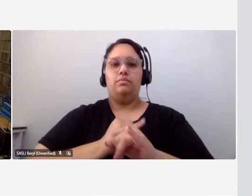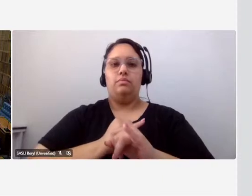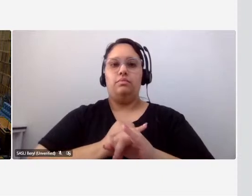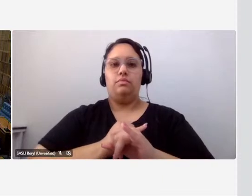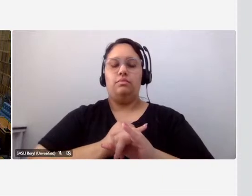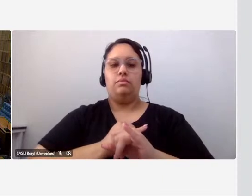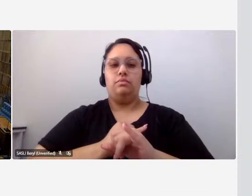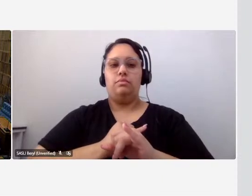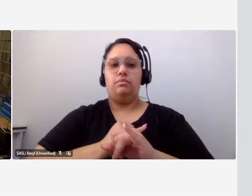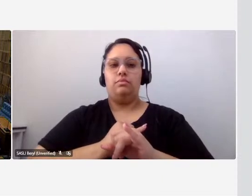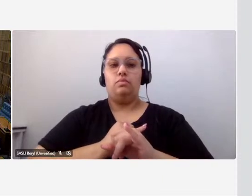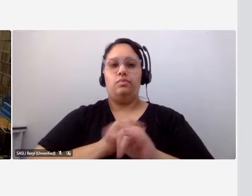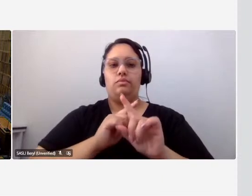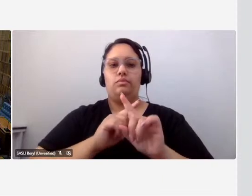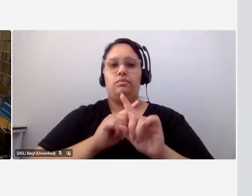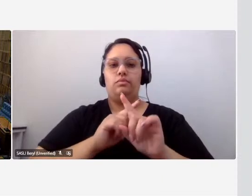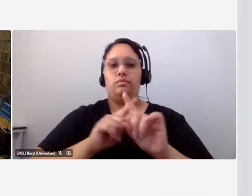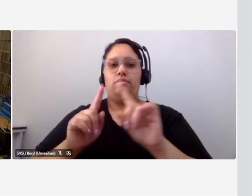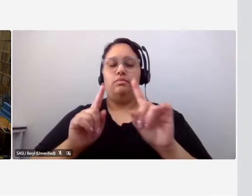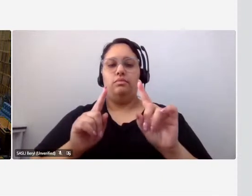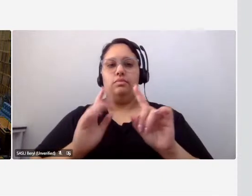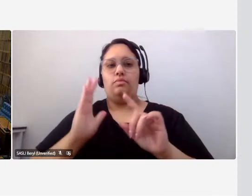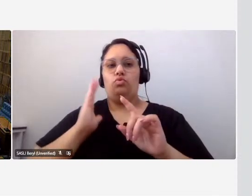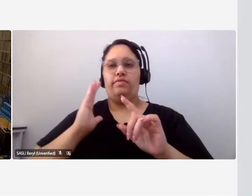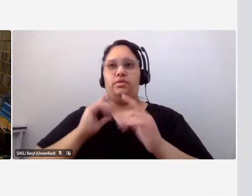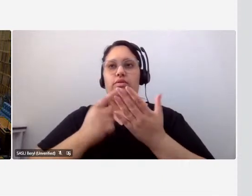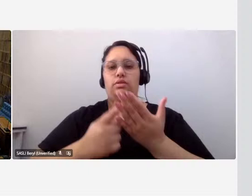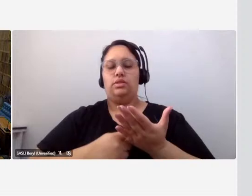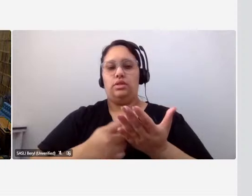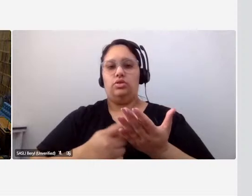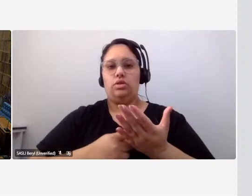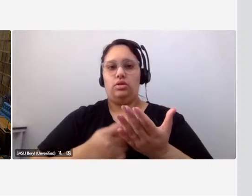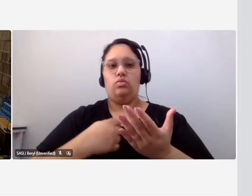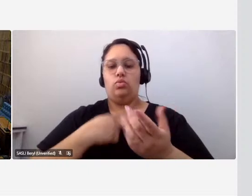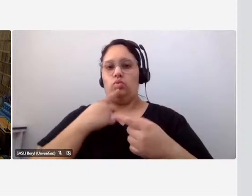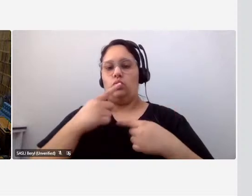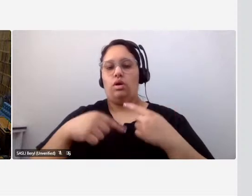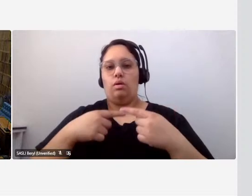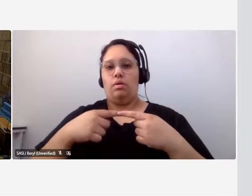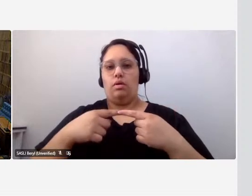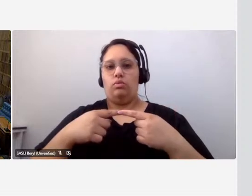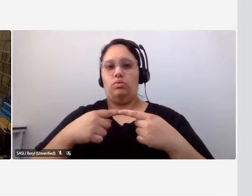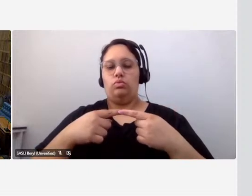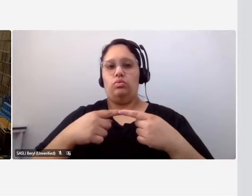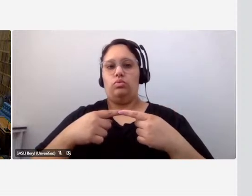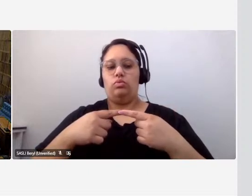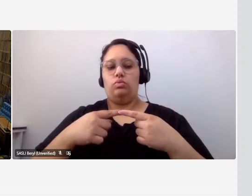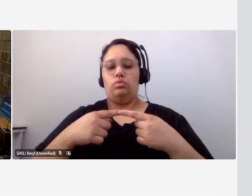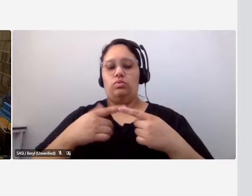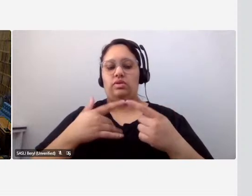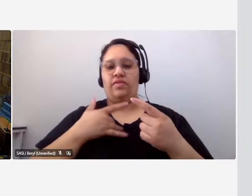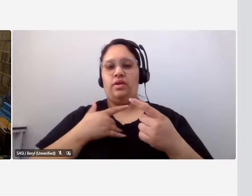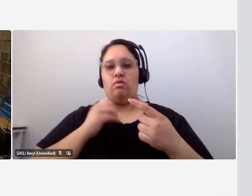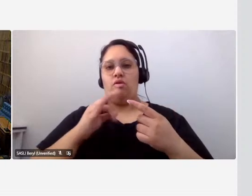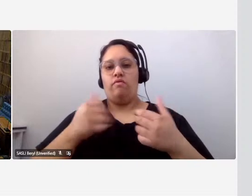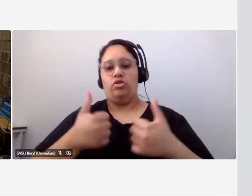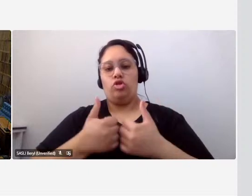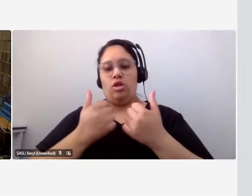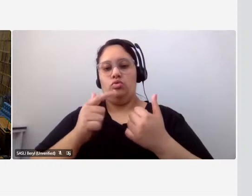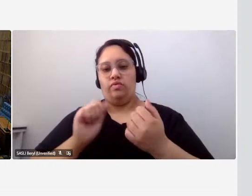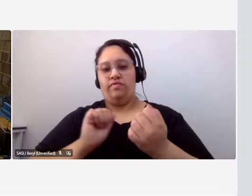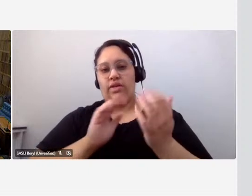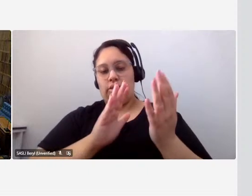to the previous discussion, which talk about the whole notion of the challenges you face